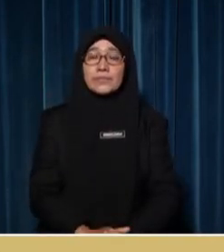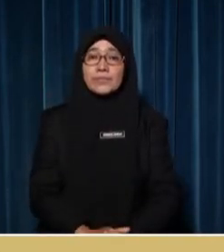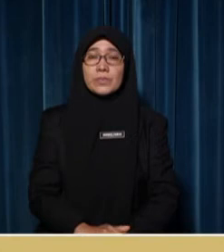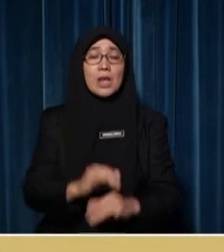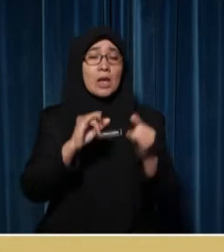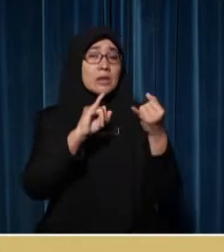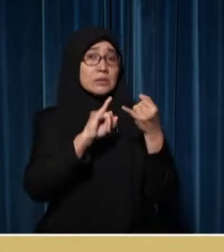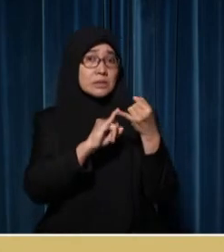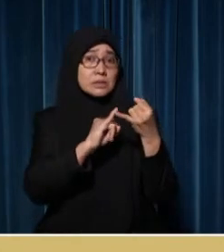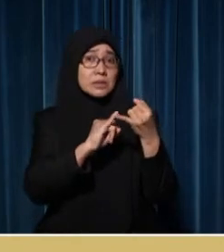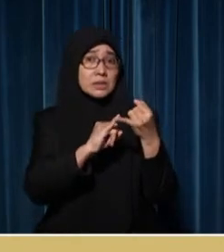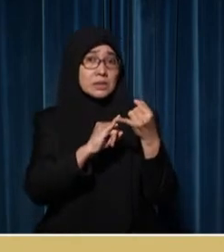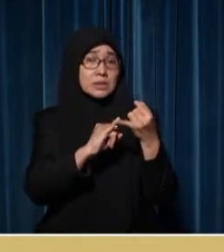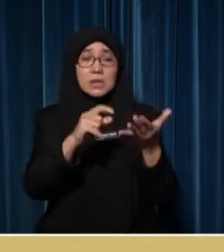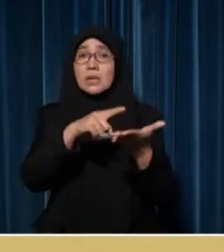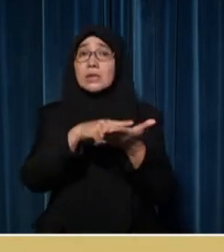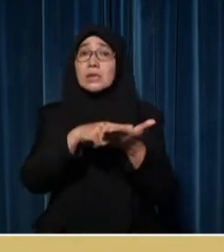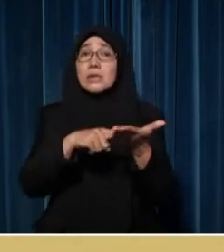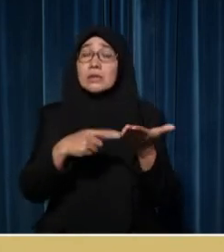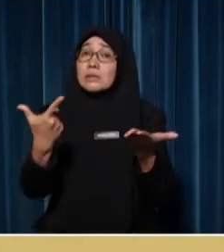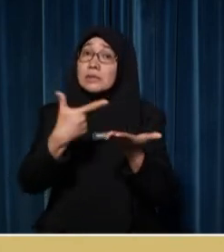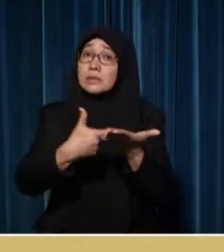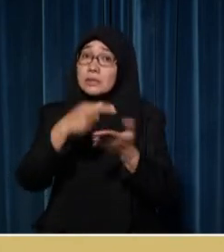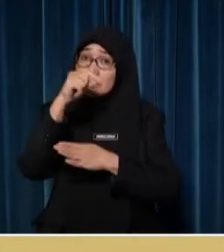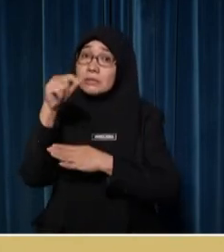Finally, what should we write?